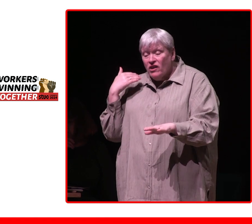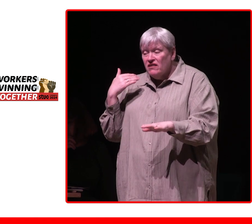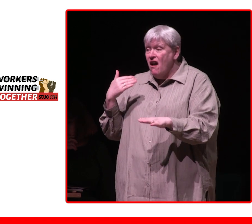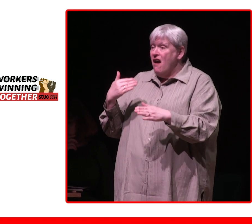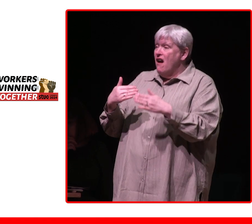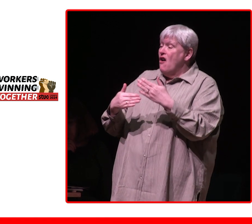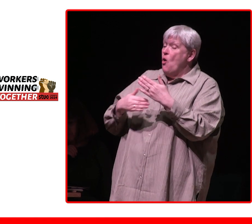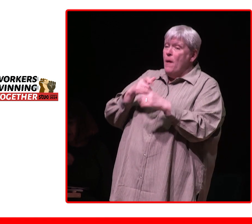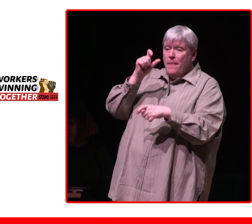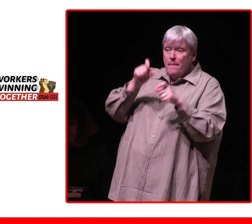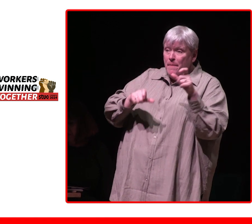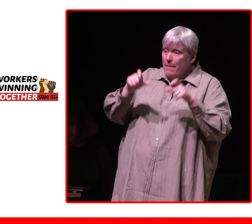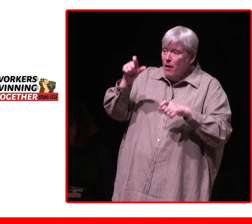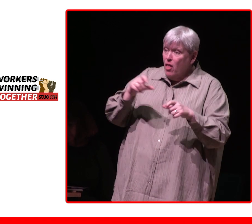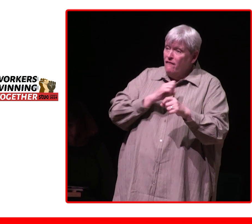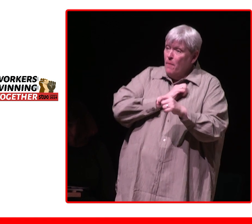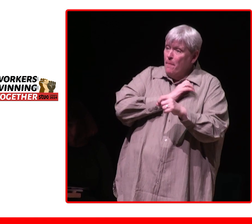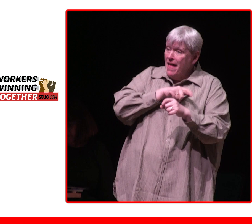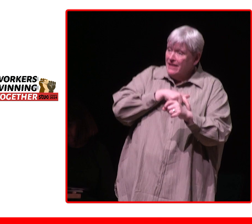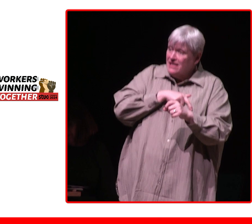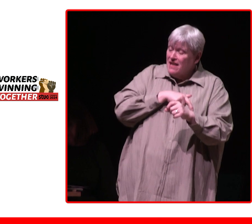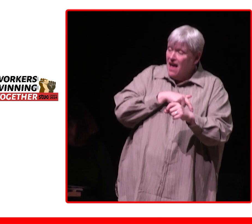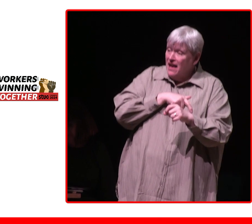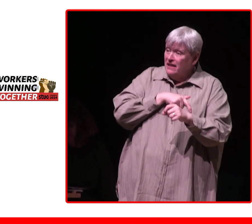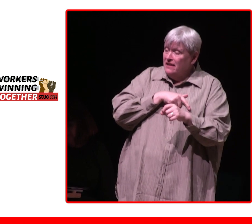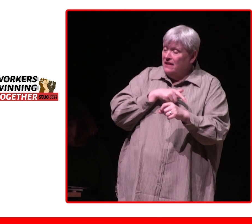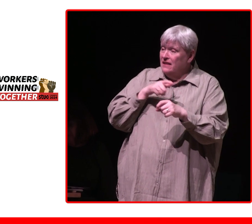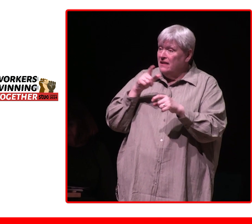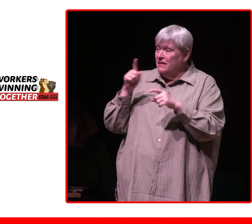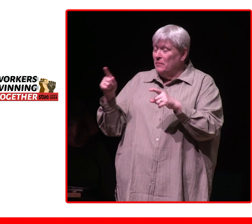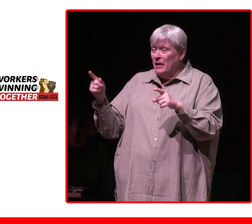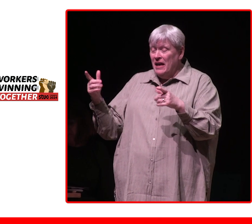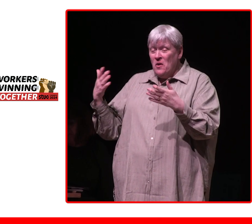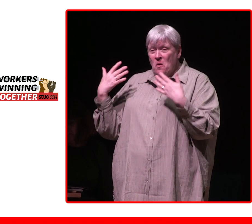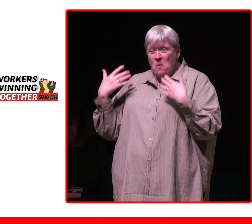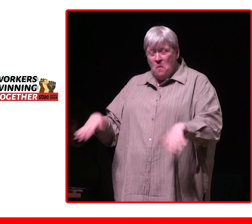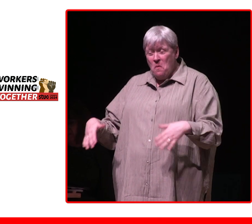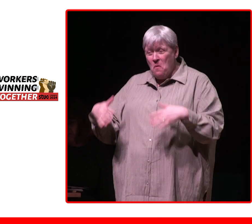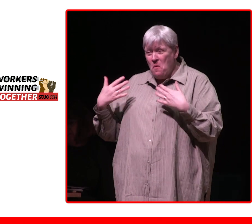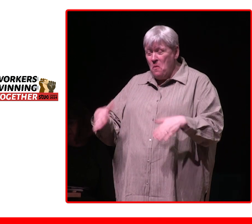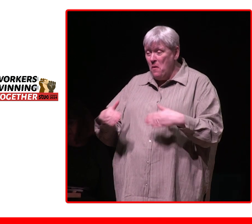inflicted on the people of Palestine, except on an industrial scale.